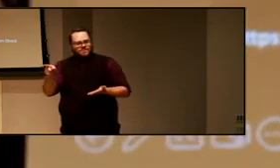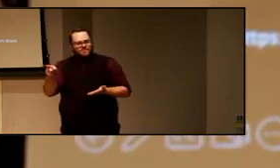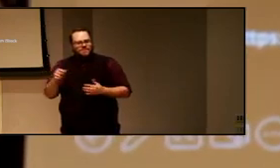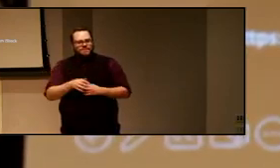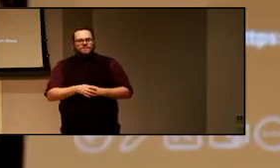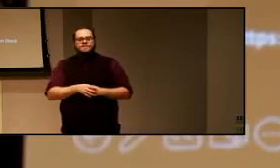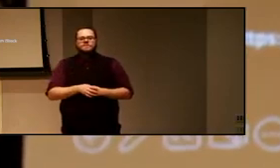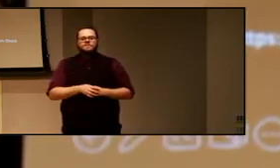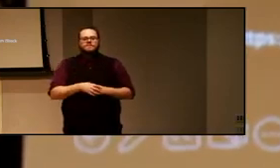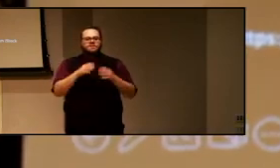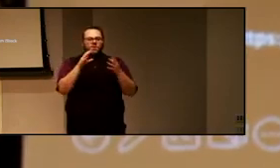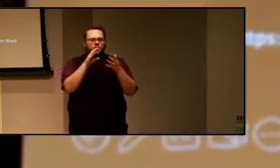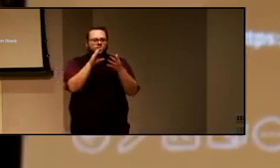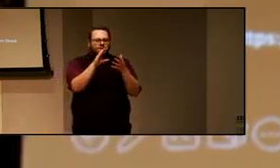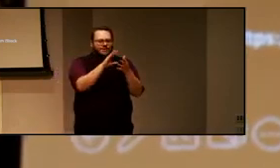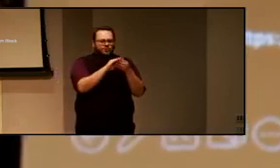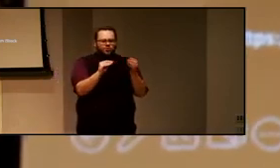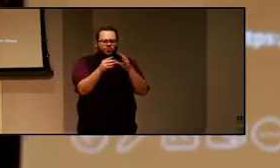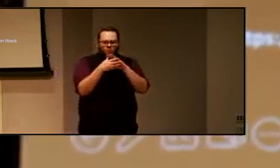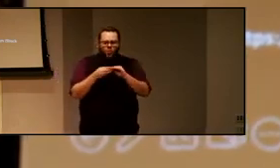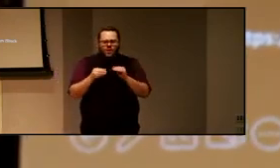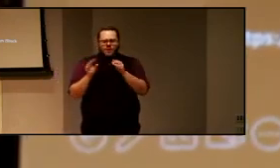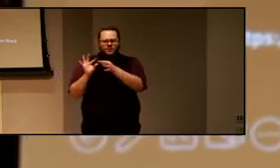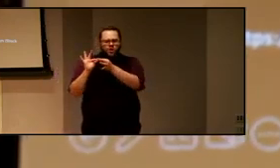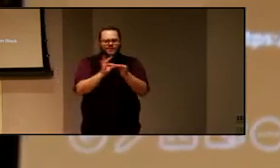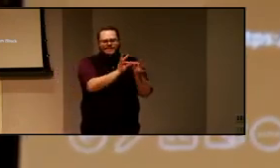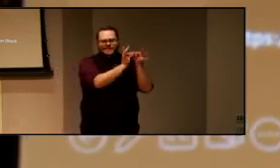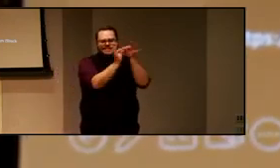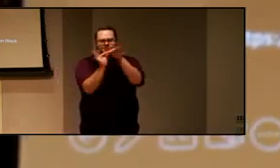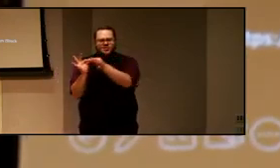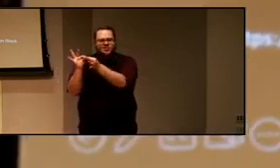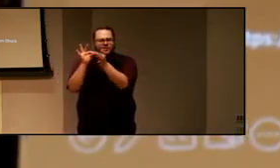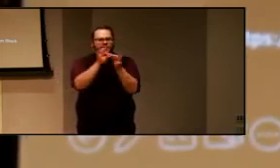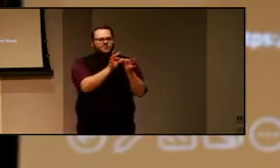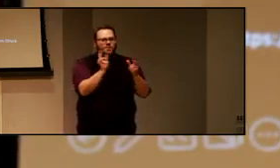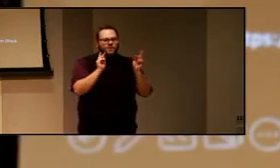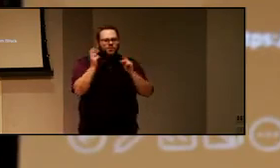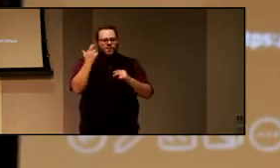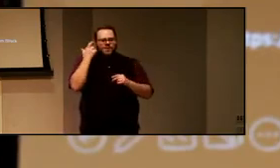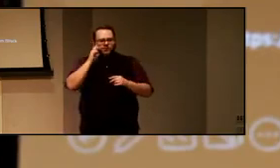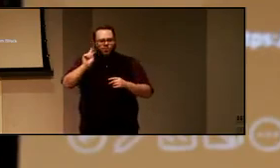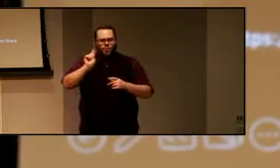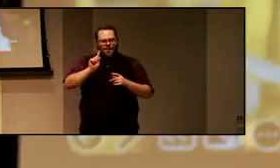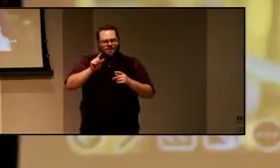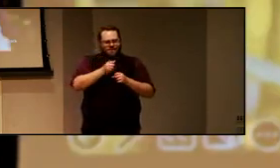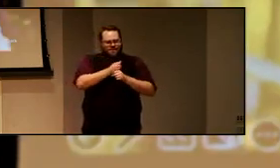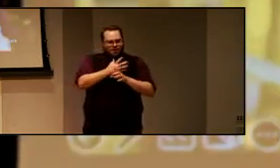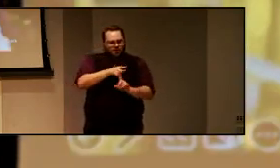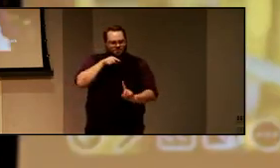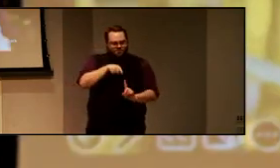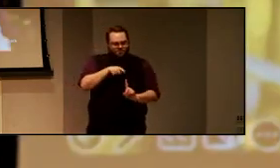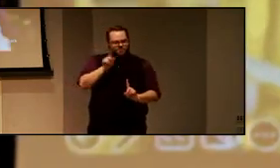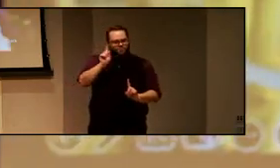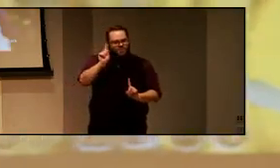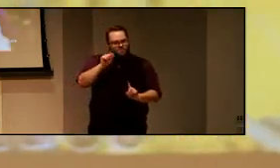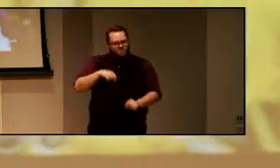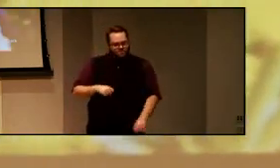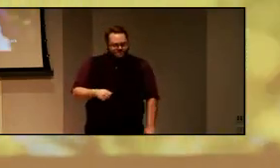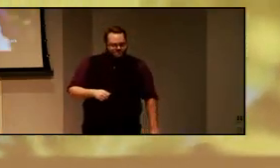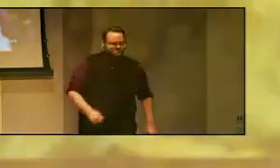So telling these interconnected stories so that way people recognize where the upstream cause is.